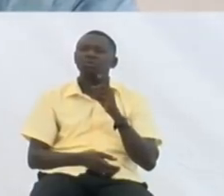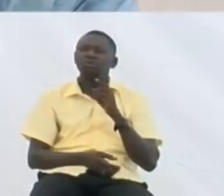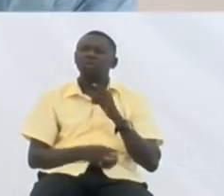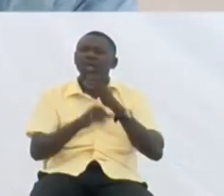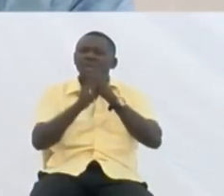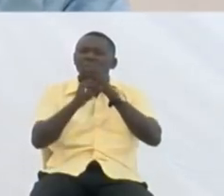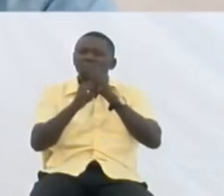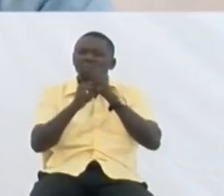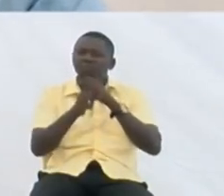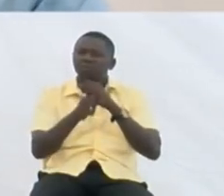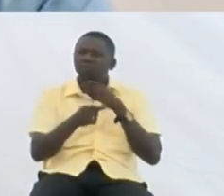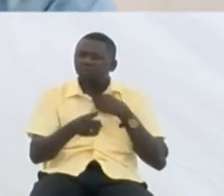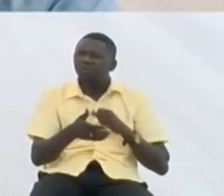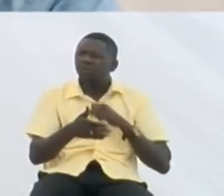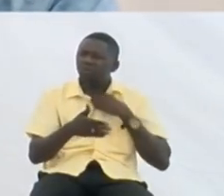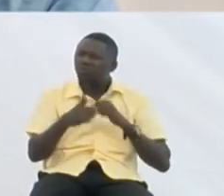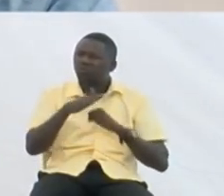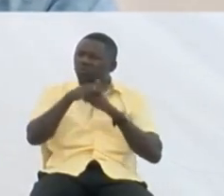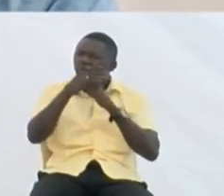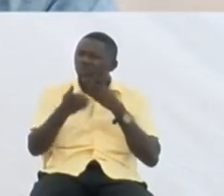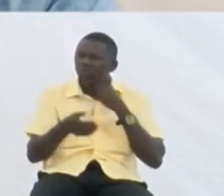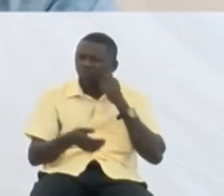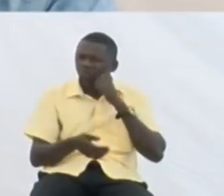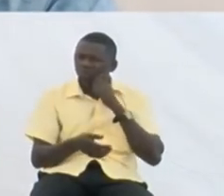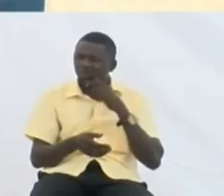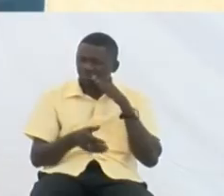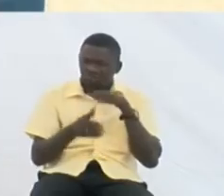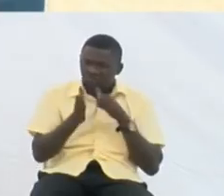alika anyanyi ning munkuni munkulela.